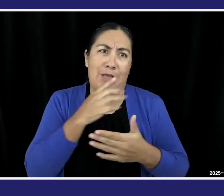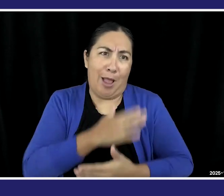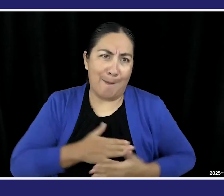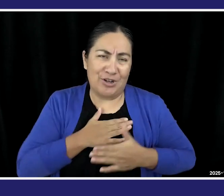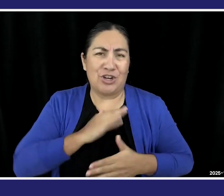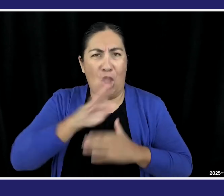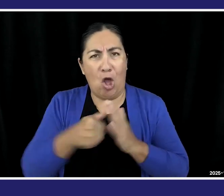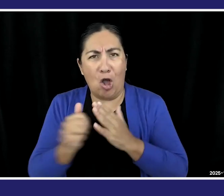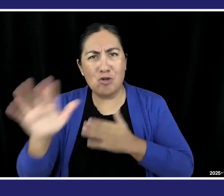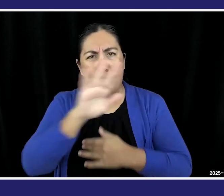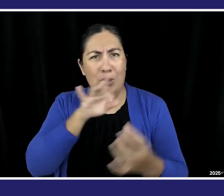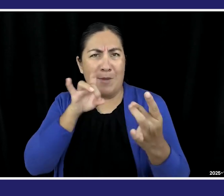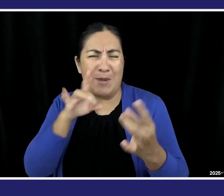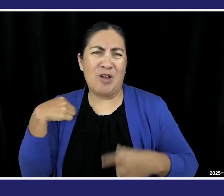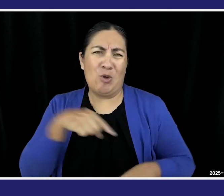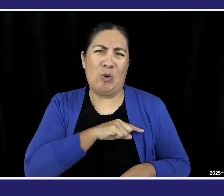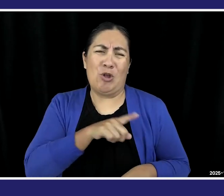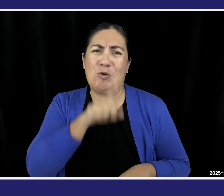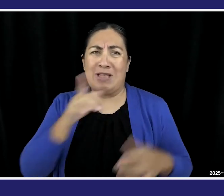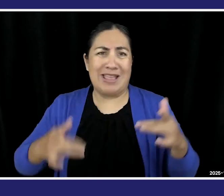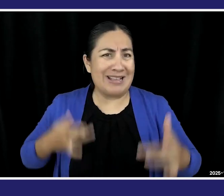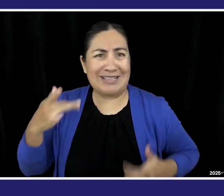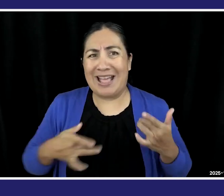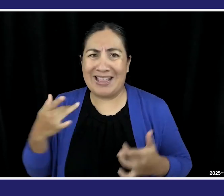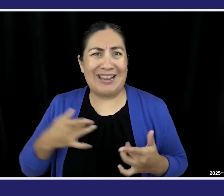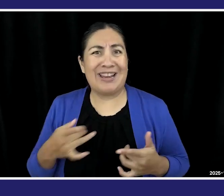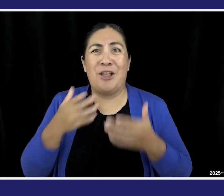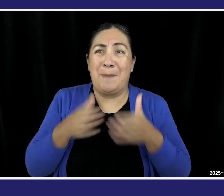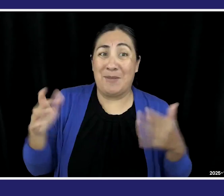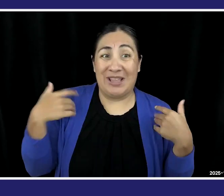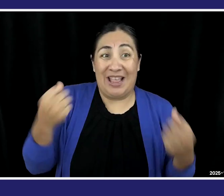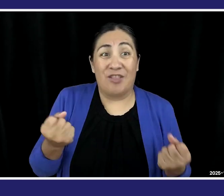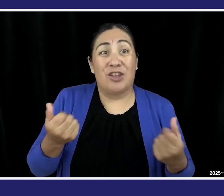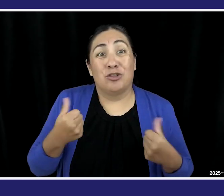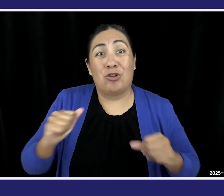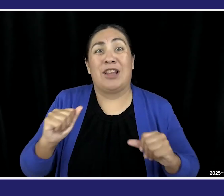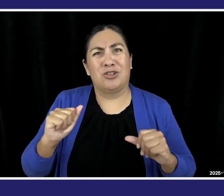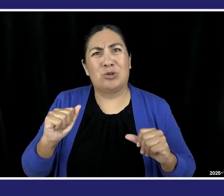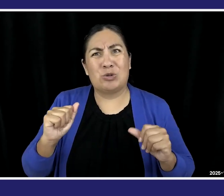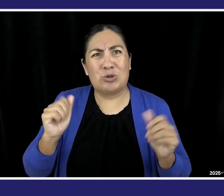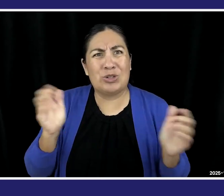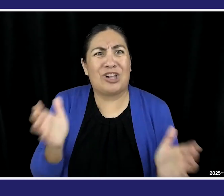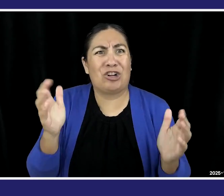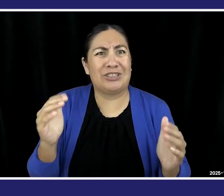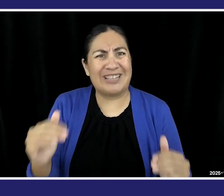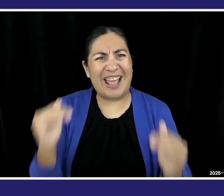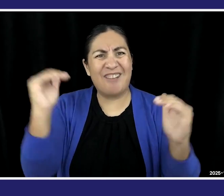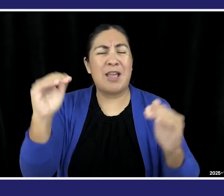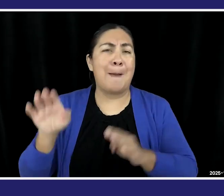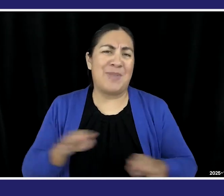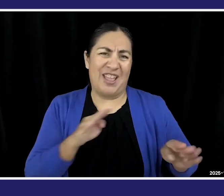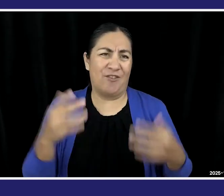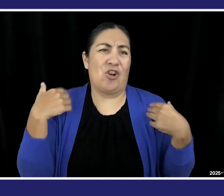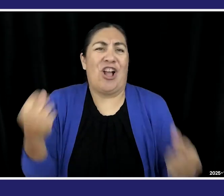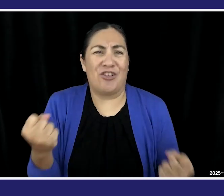And we're really excited in public health to elevate behavioral health and prevention as a public health priority in this space. So again, looking